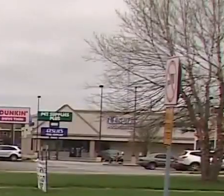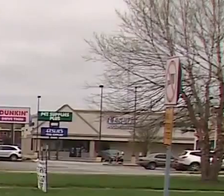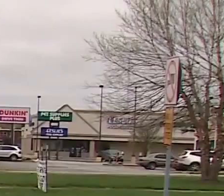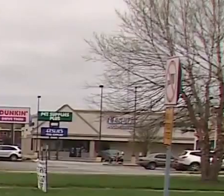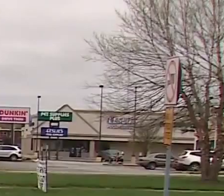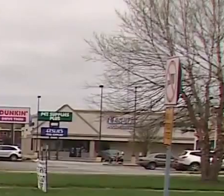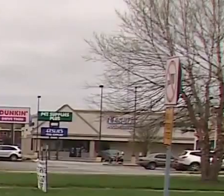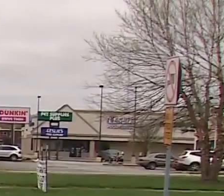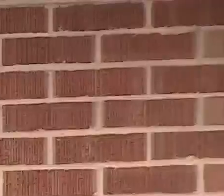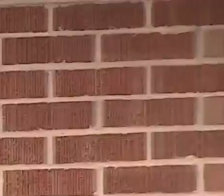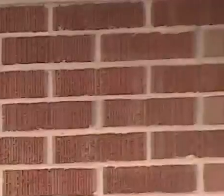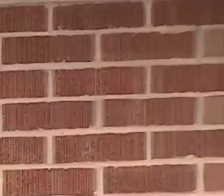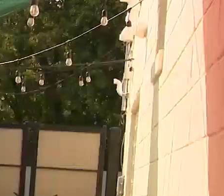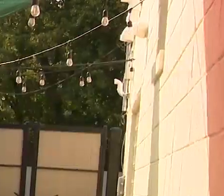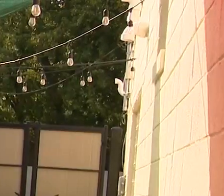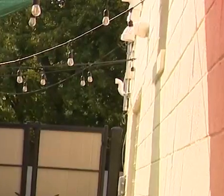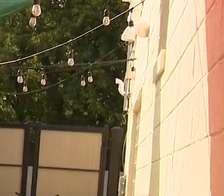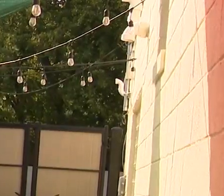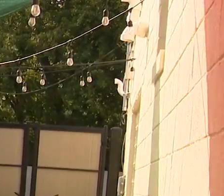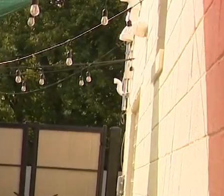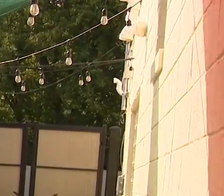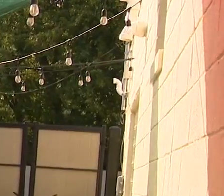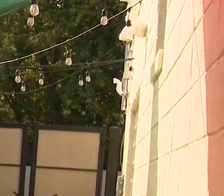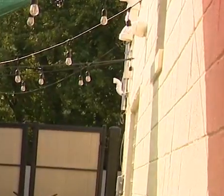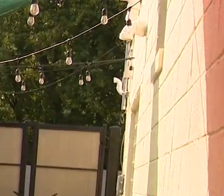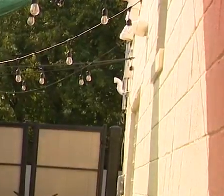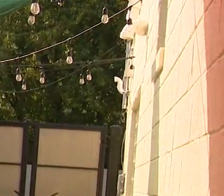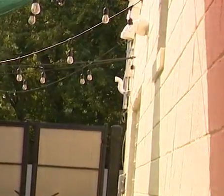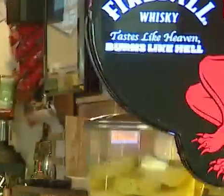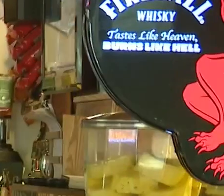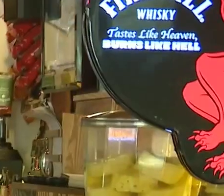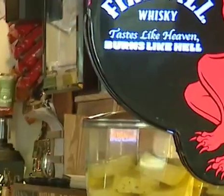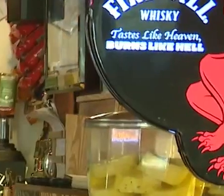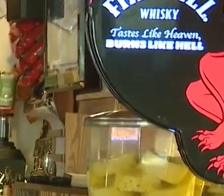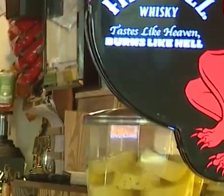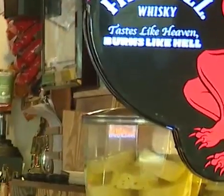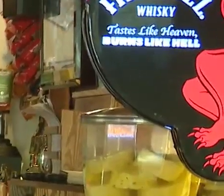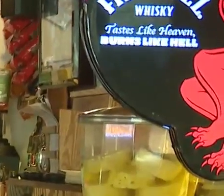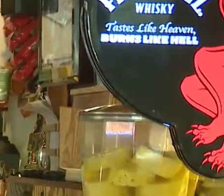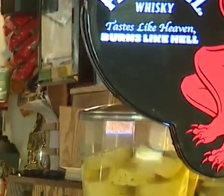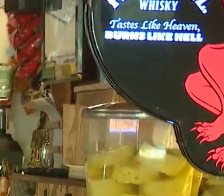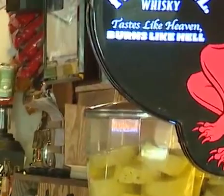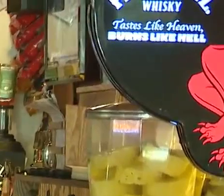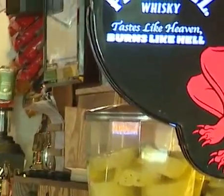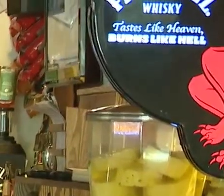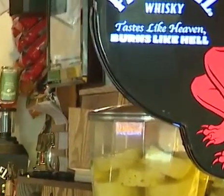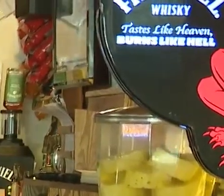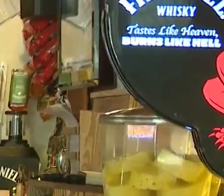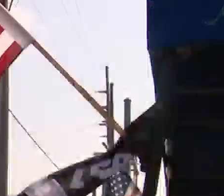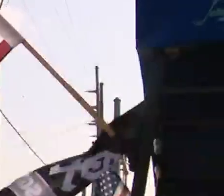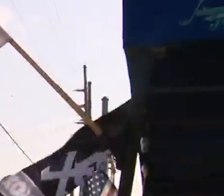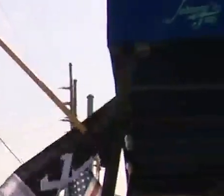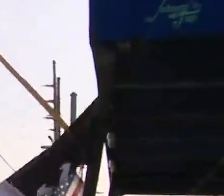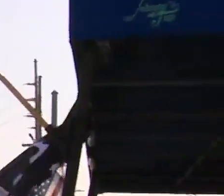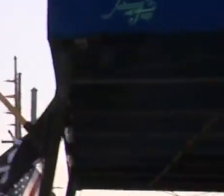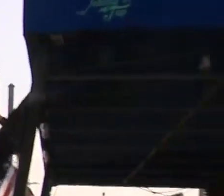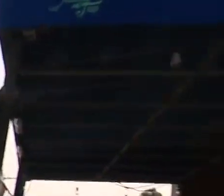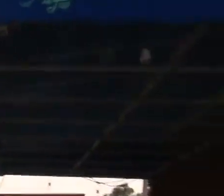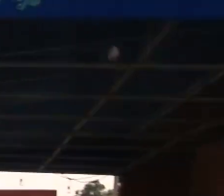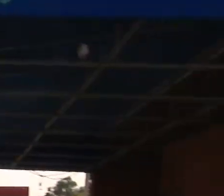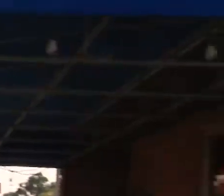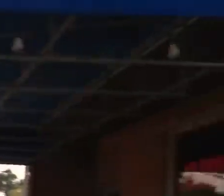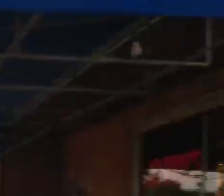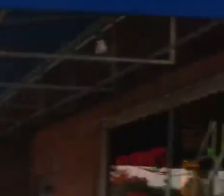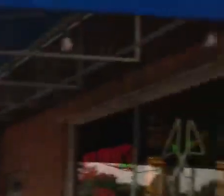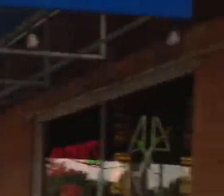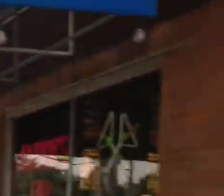full capacity, including restaurants, bars and nightclubs, gyms and other tourism and entertainment sites. There are no longer